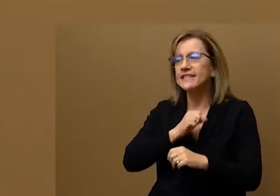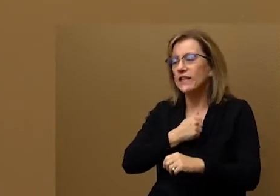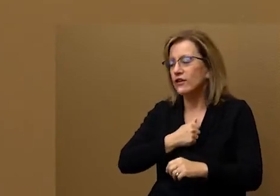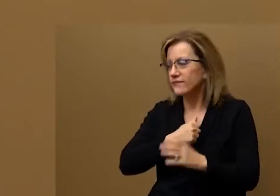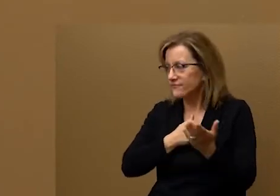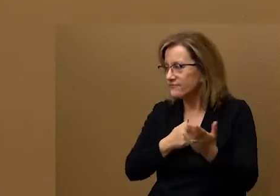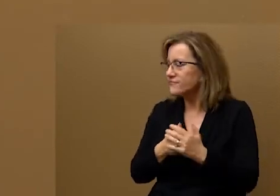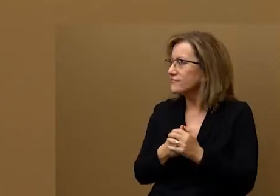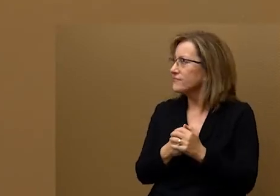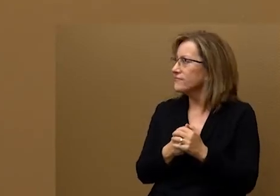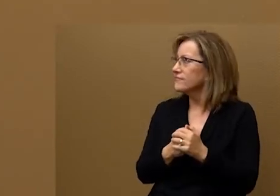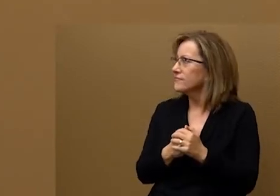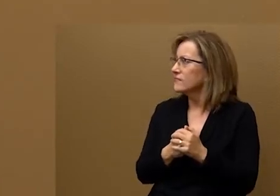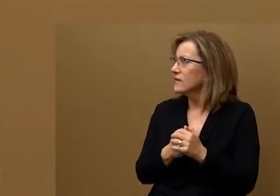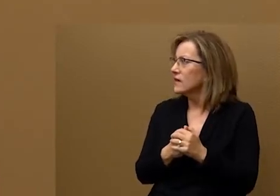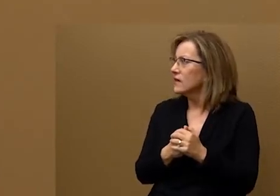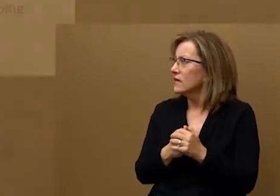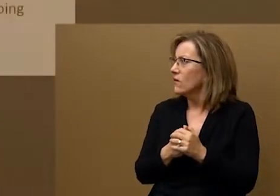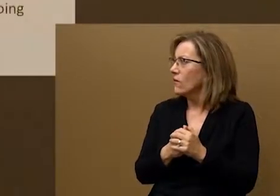wavering voice.